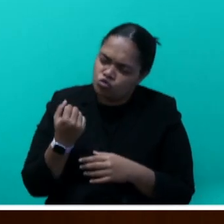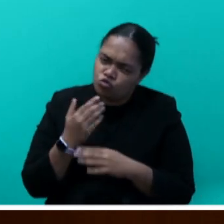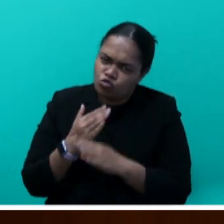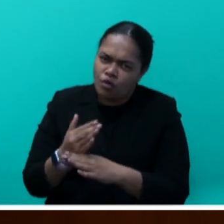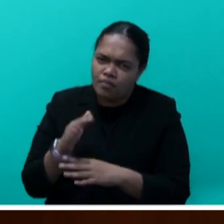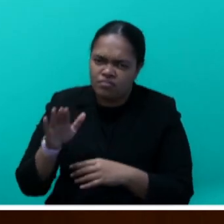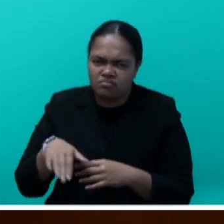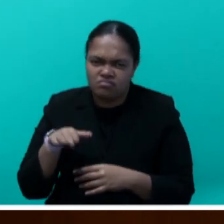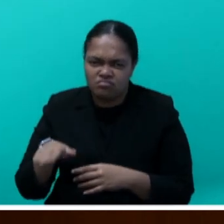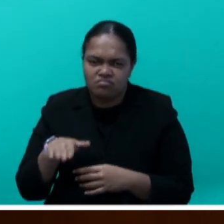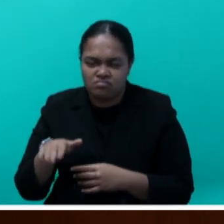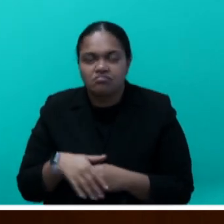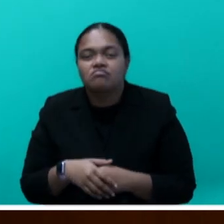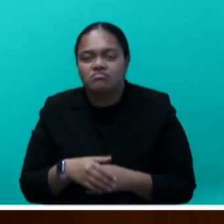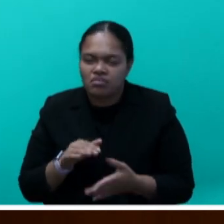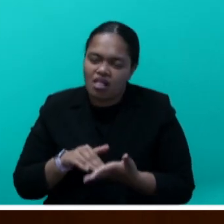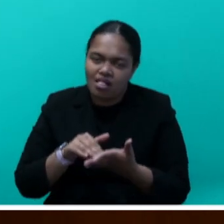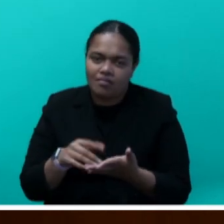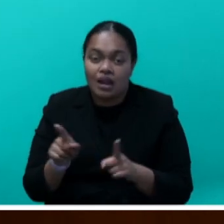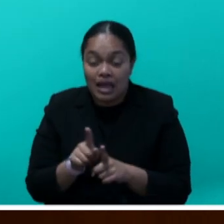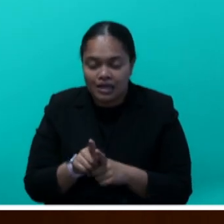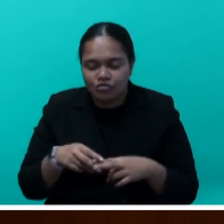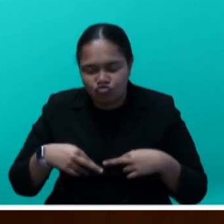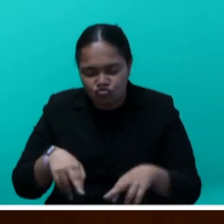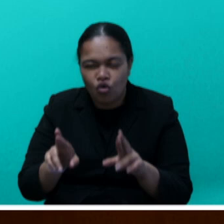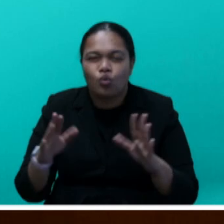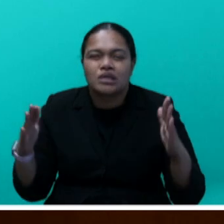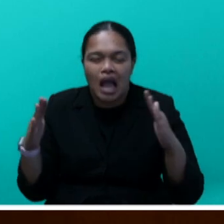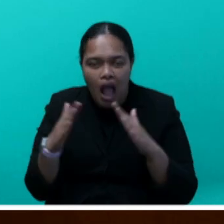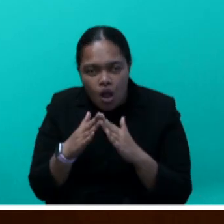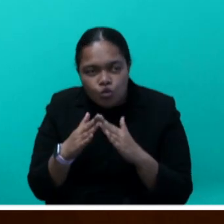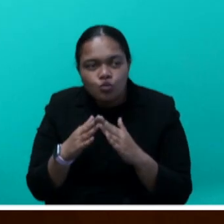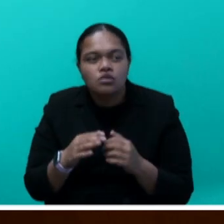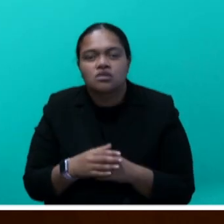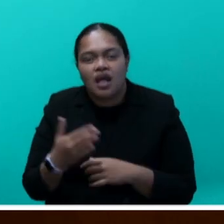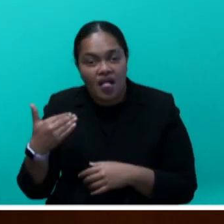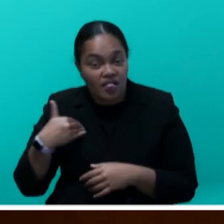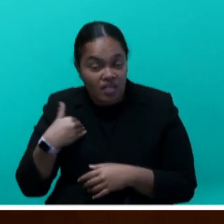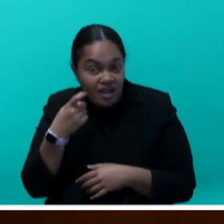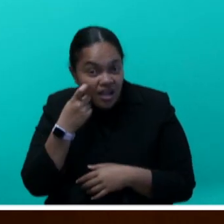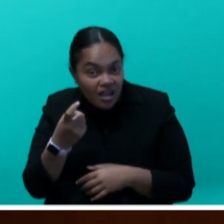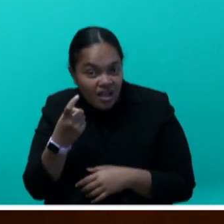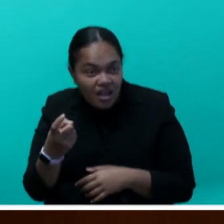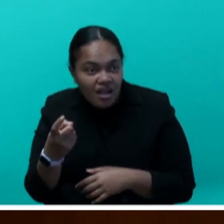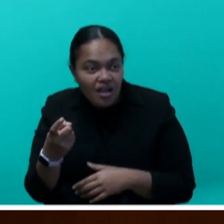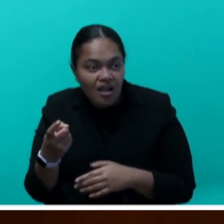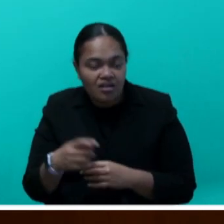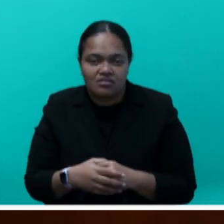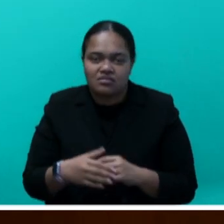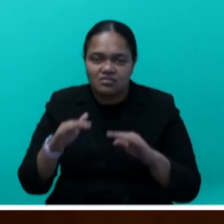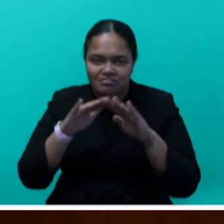Basic infrastructure such as roads, housing, and healthcare facilities are not